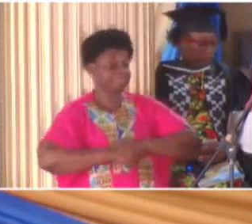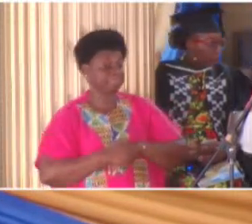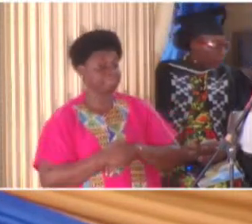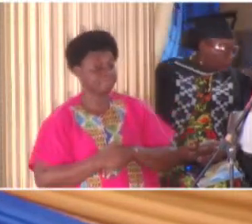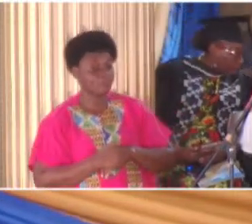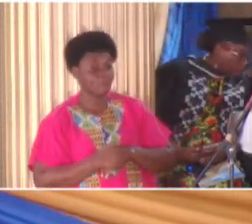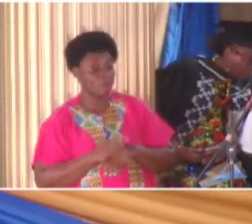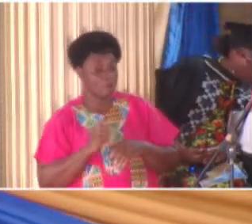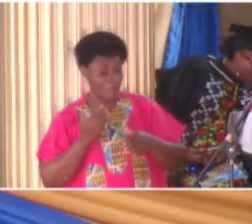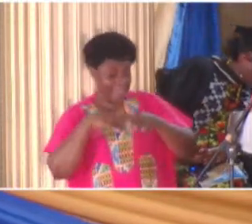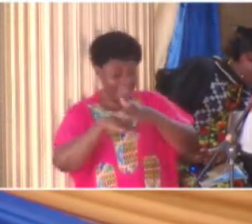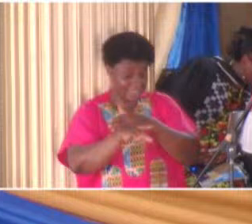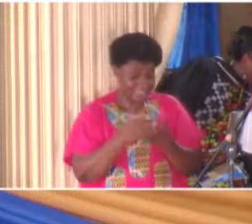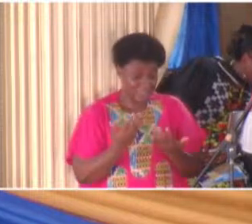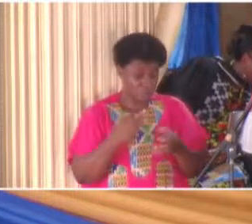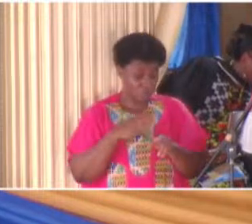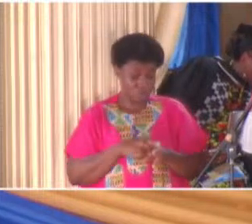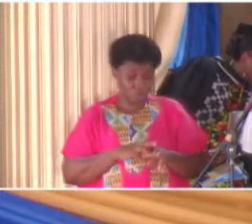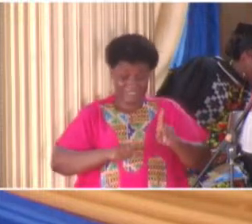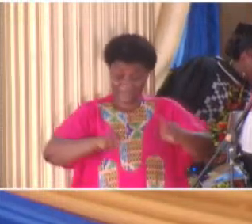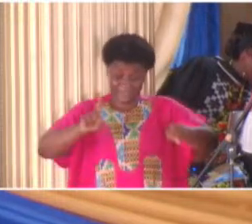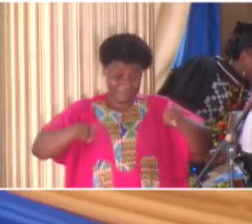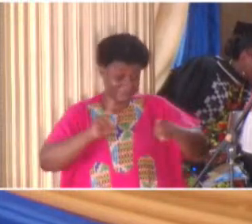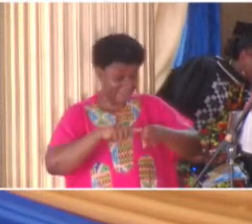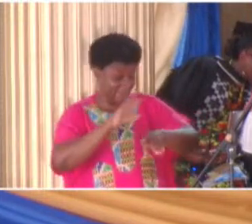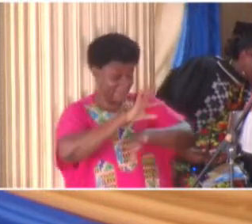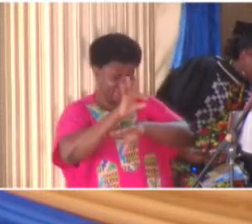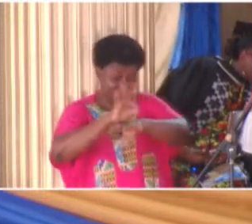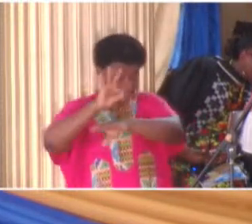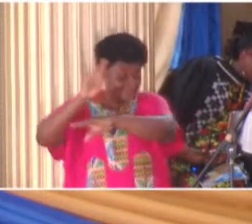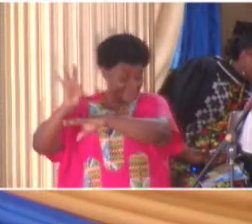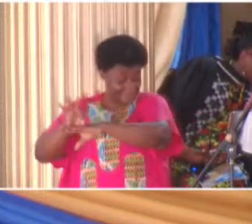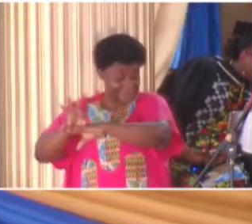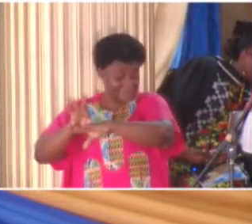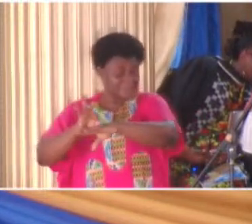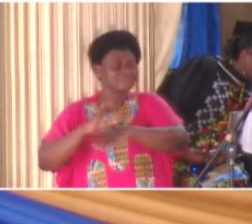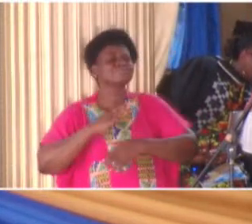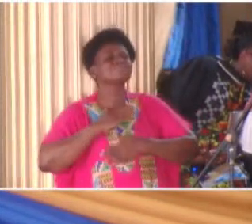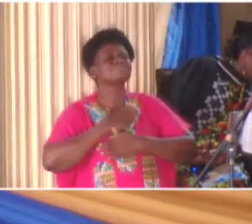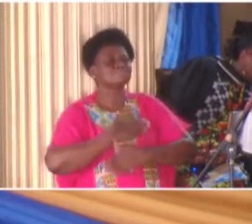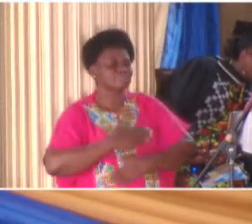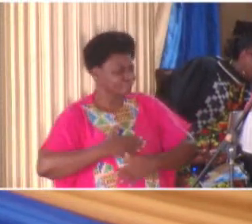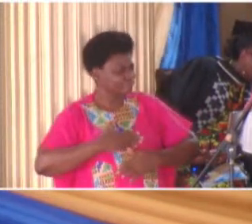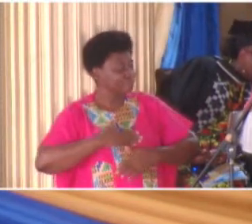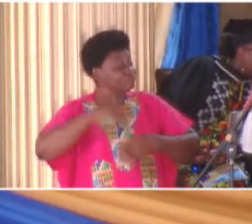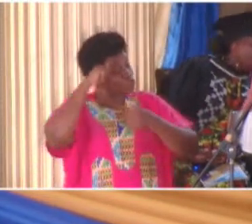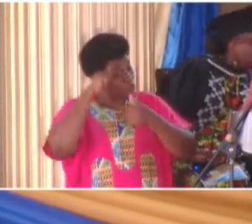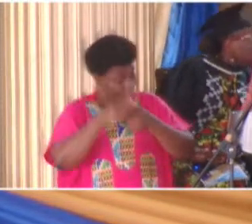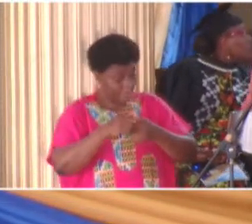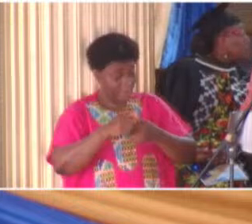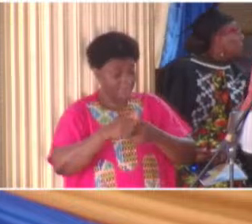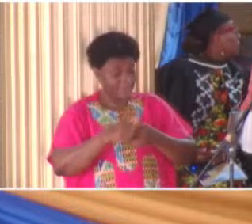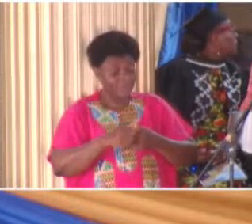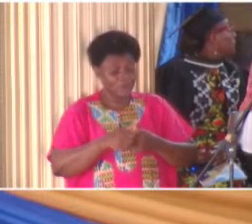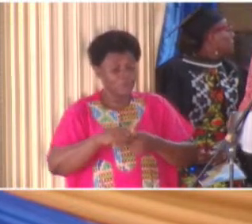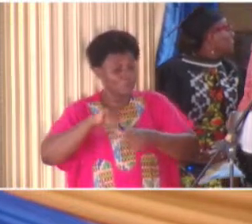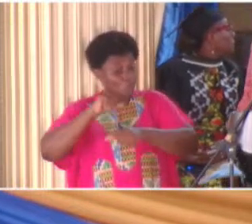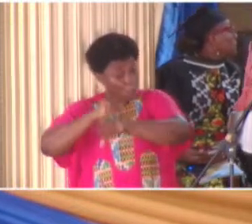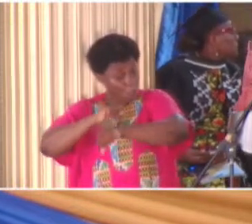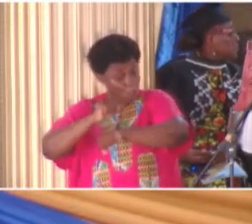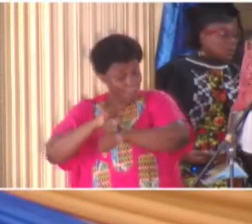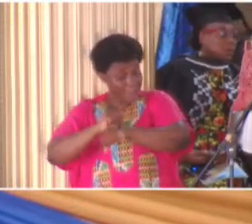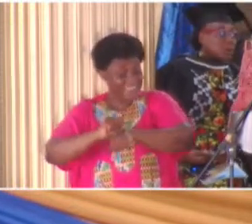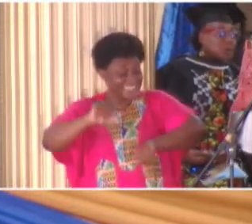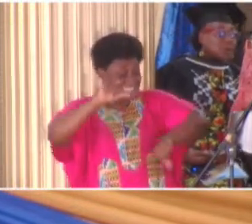you step into your respective fields, please remember that your work as scientists